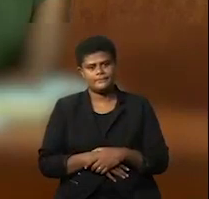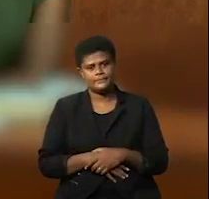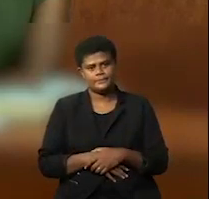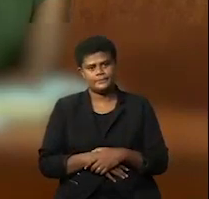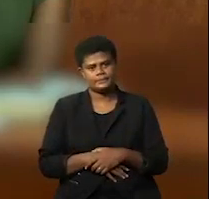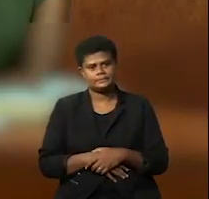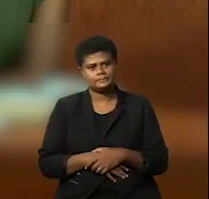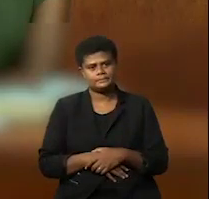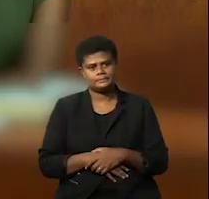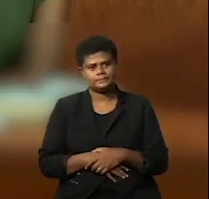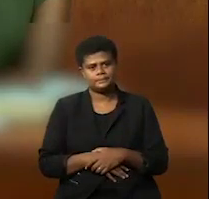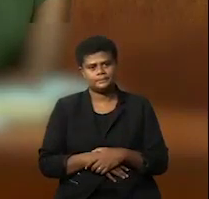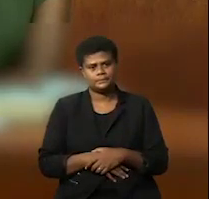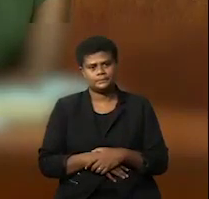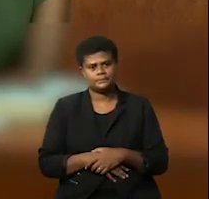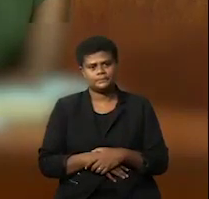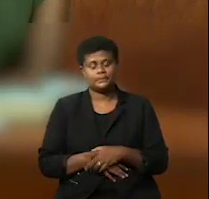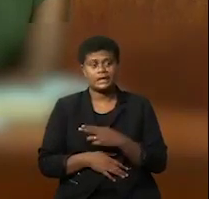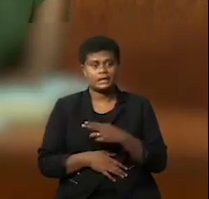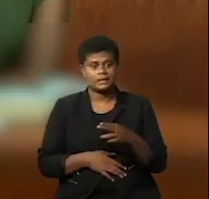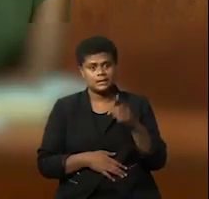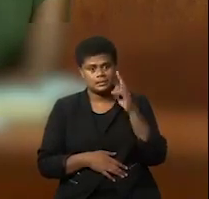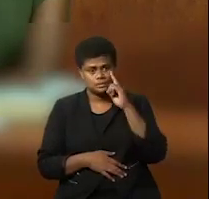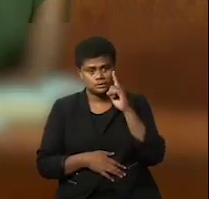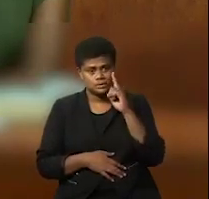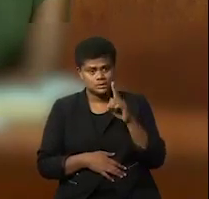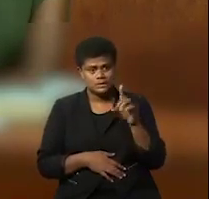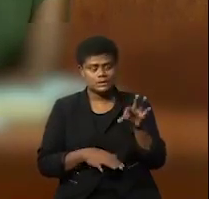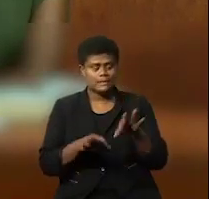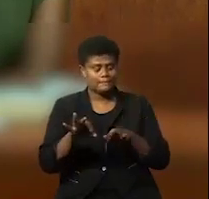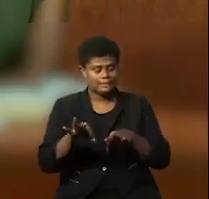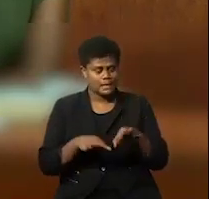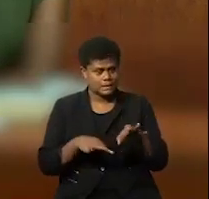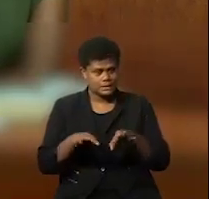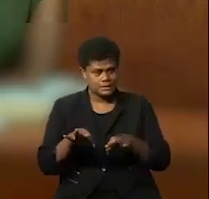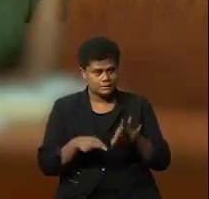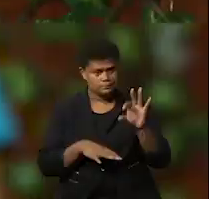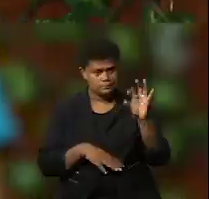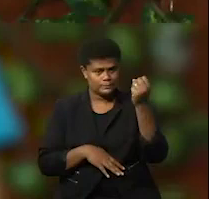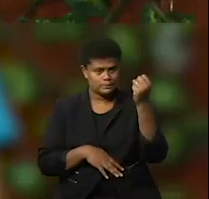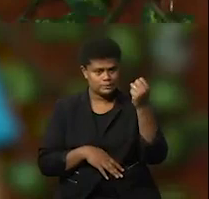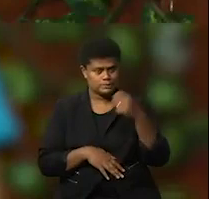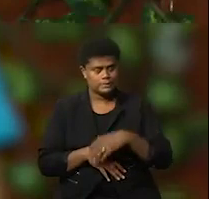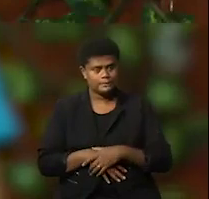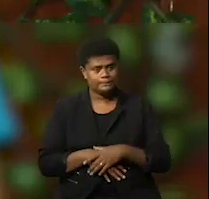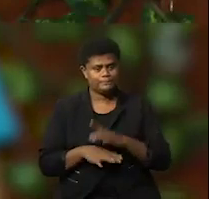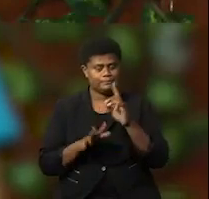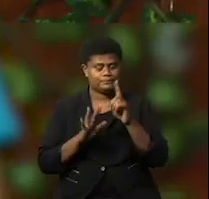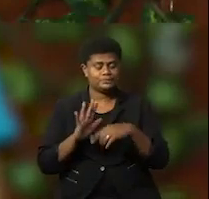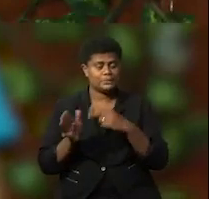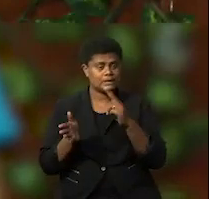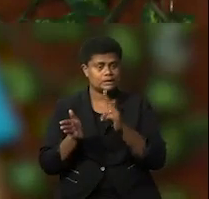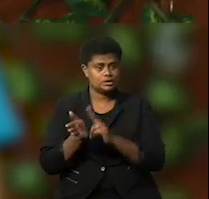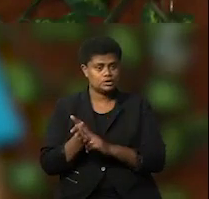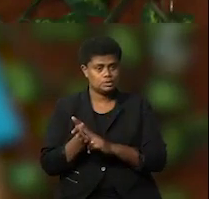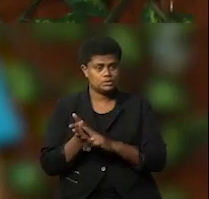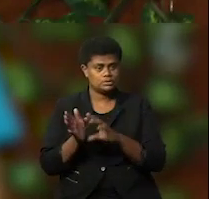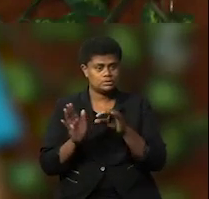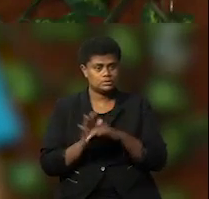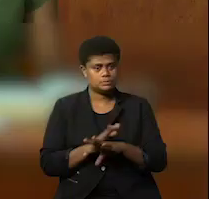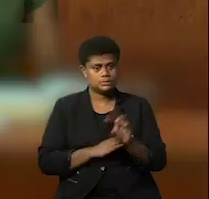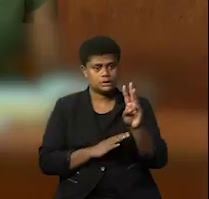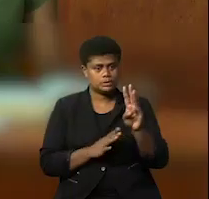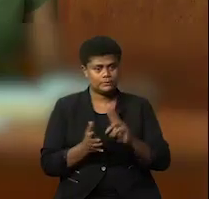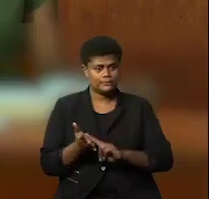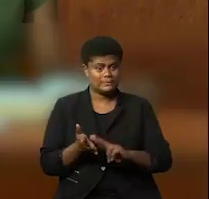at the plan of salvation through Jesus Christ, in John chapter 3, verse 16, is a